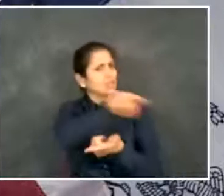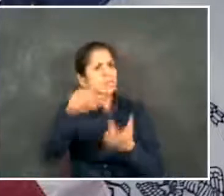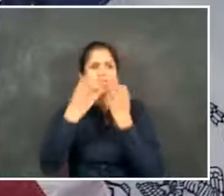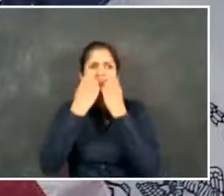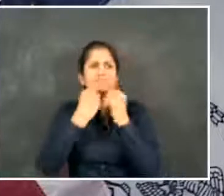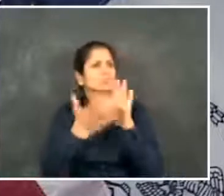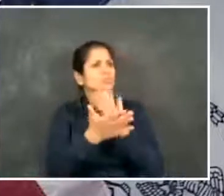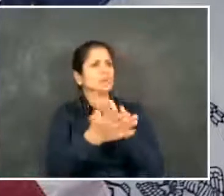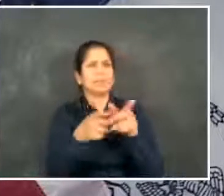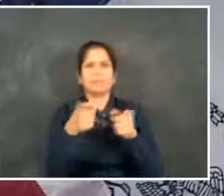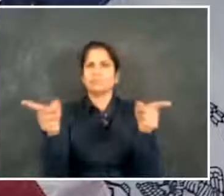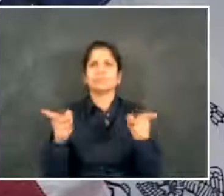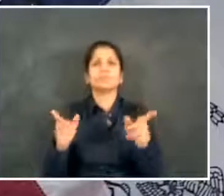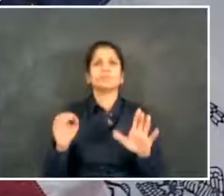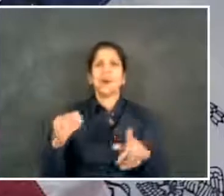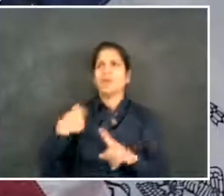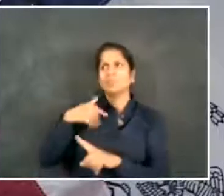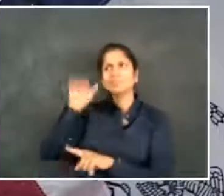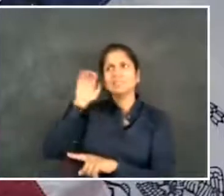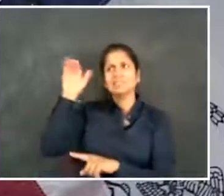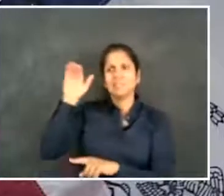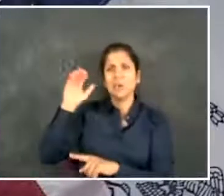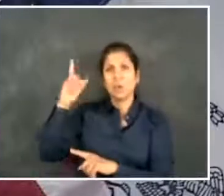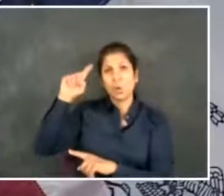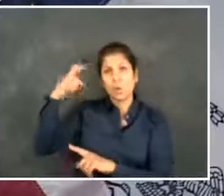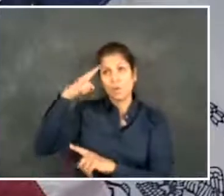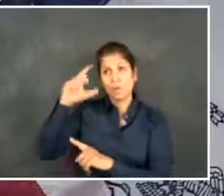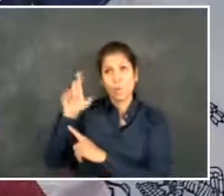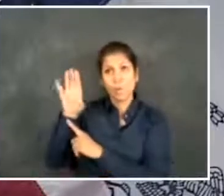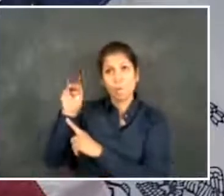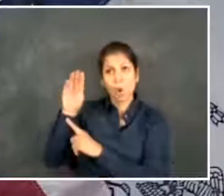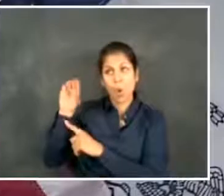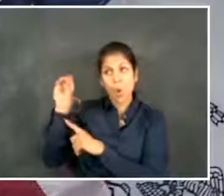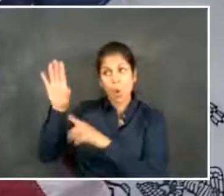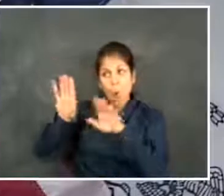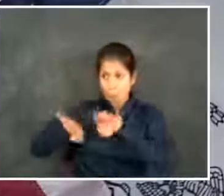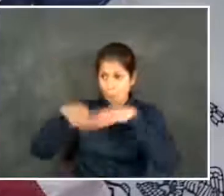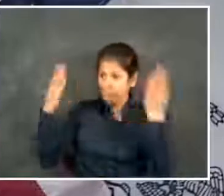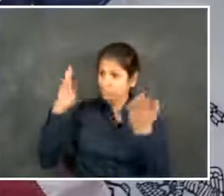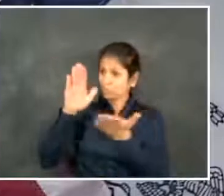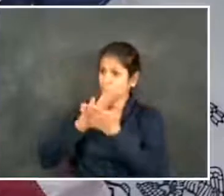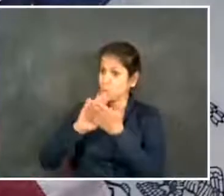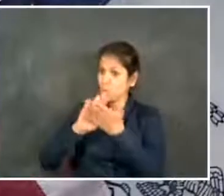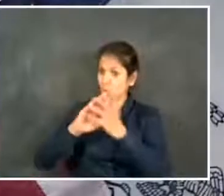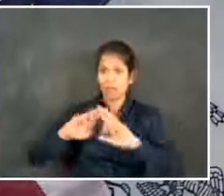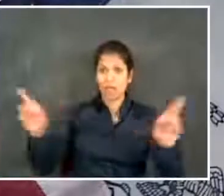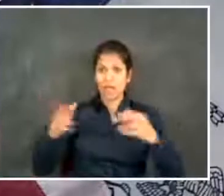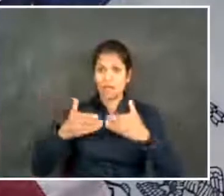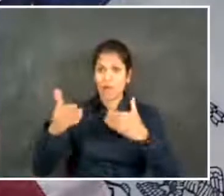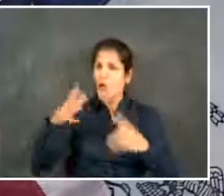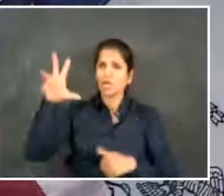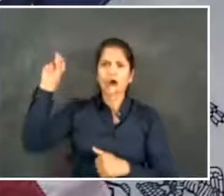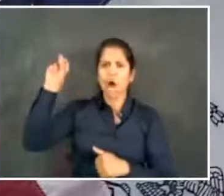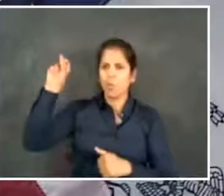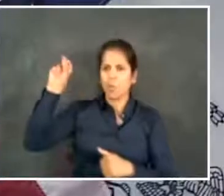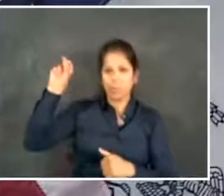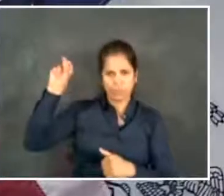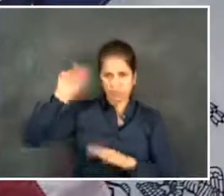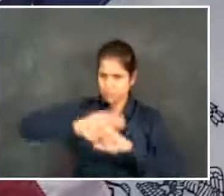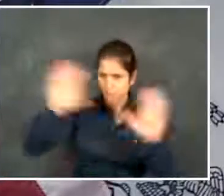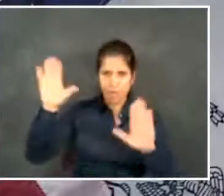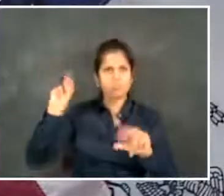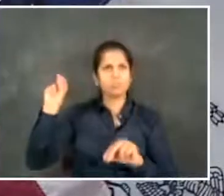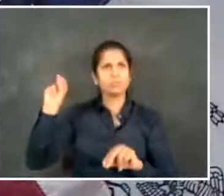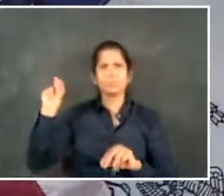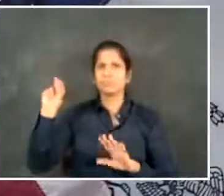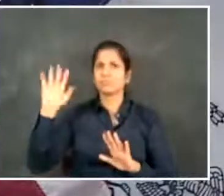this academic year, period. I respect, as I said in the beginning, he has to think about the whole state. He's working with the other governors in the region. There's